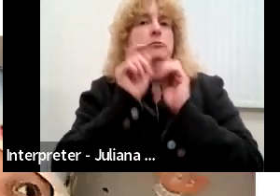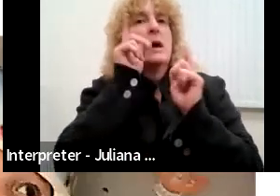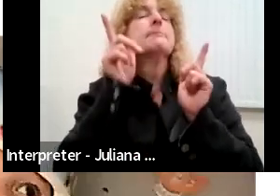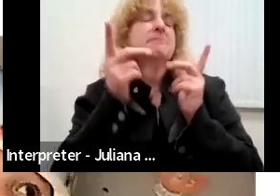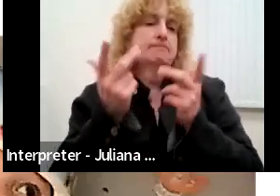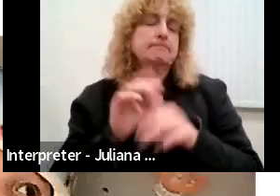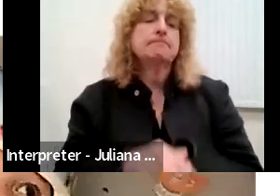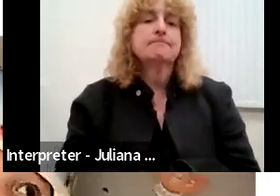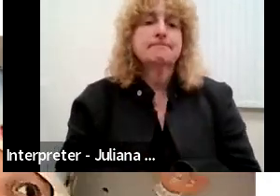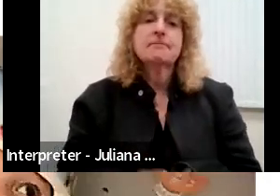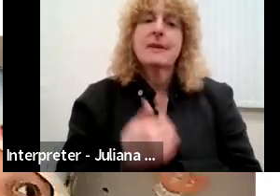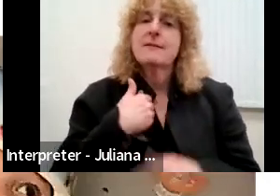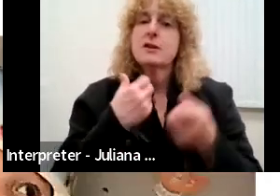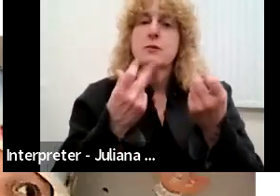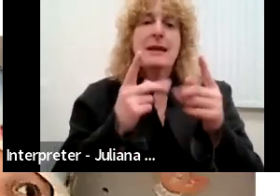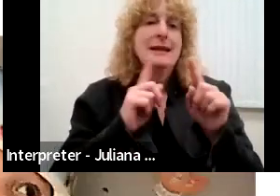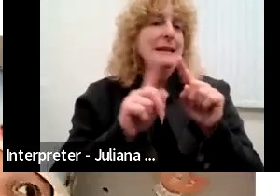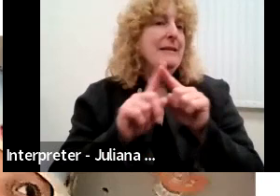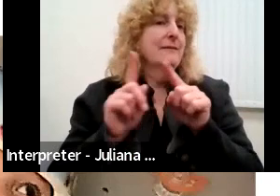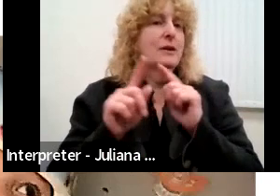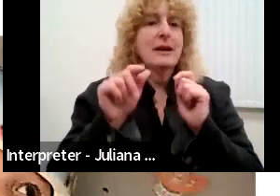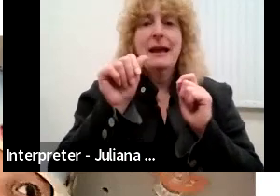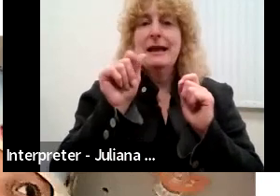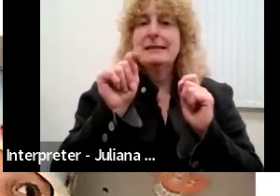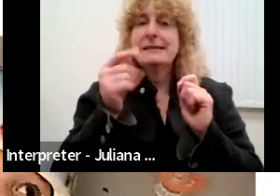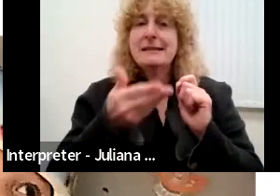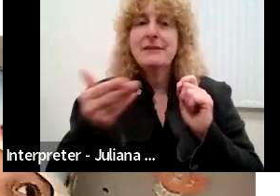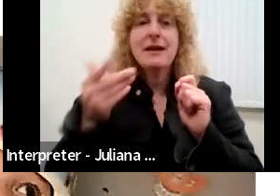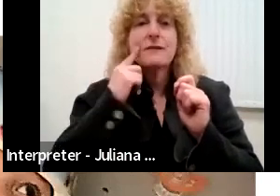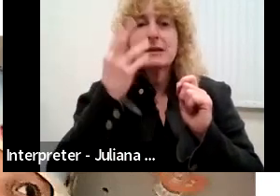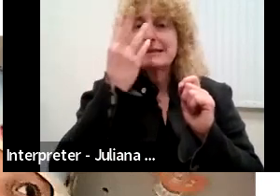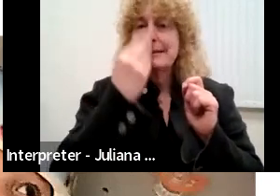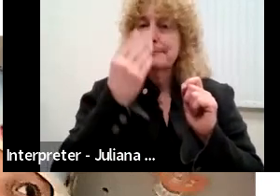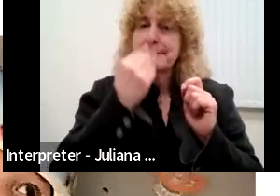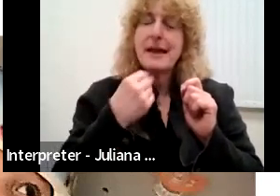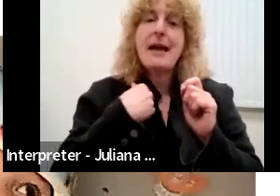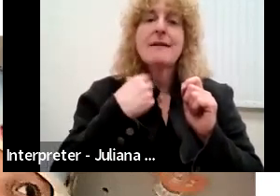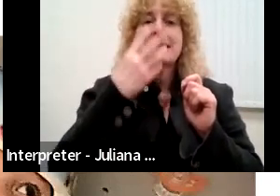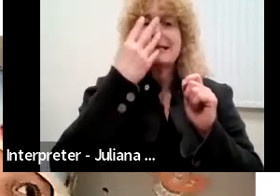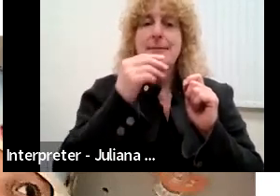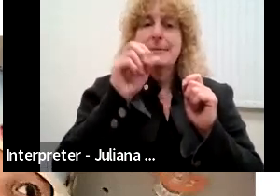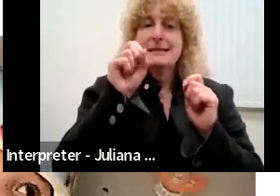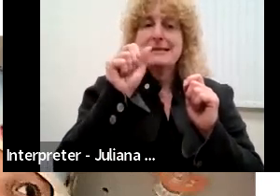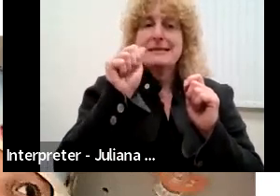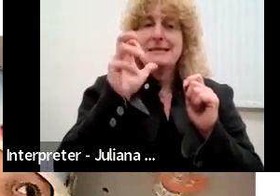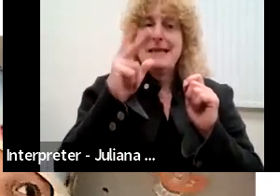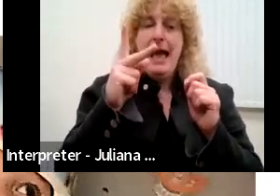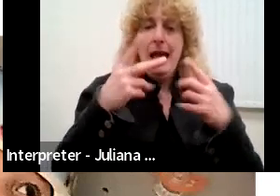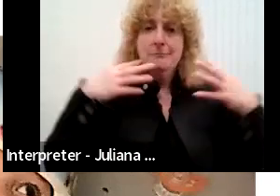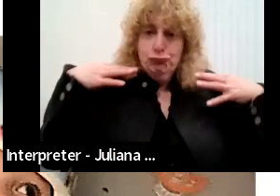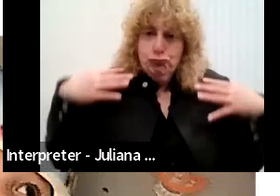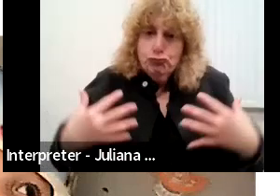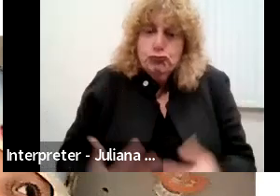There's so many different AT devices for sleeping. So there are sleep sacks for infants, using